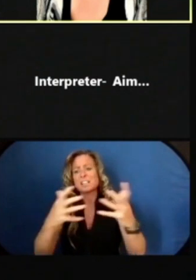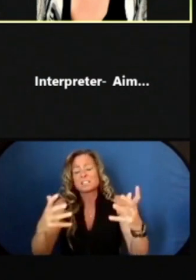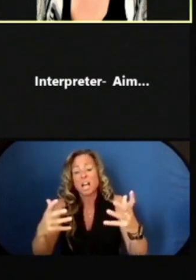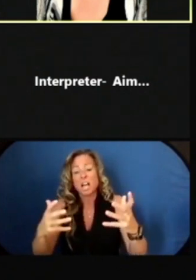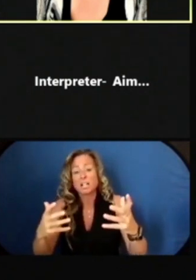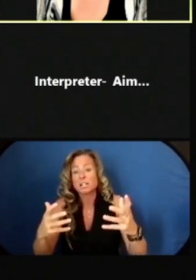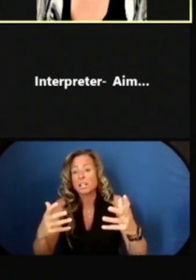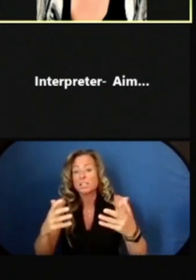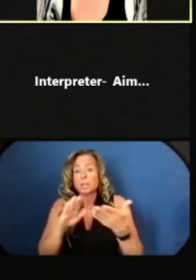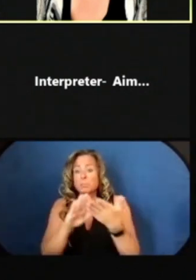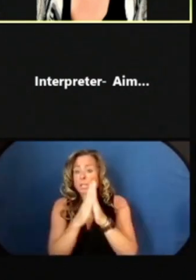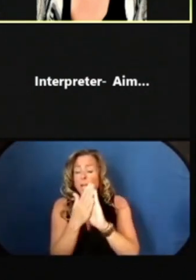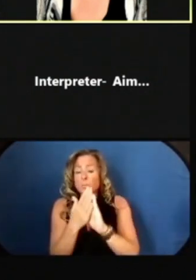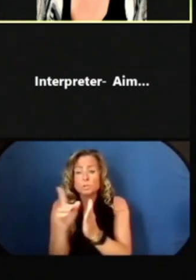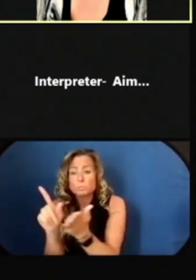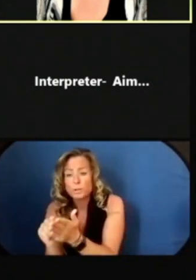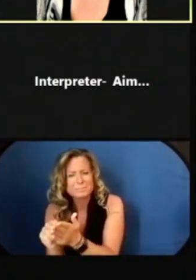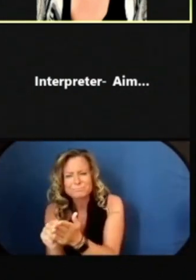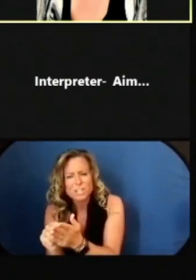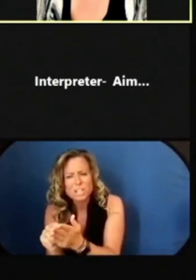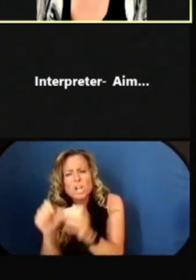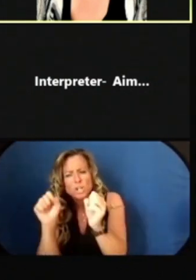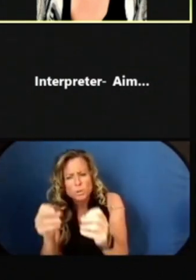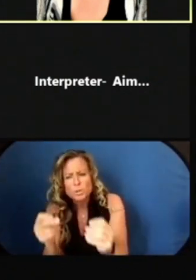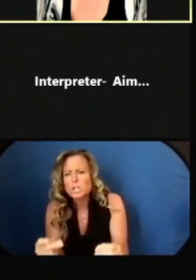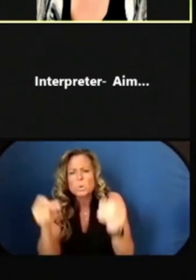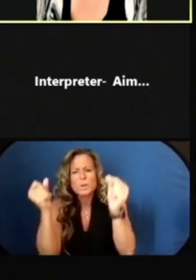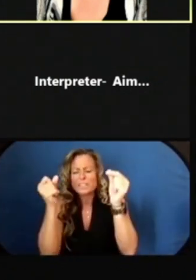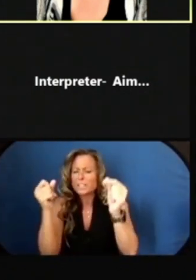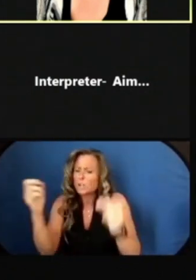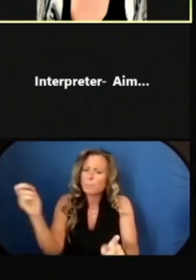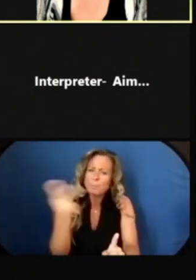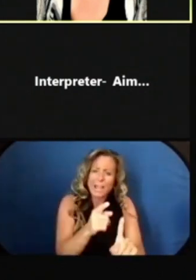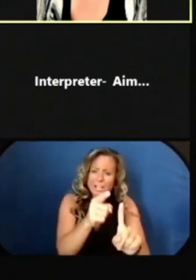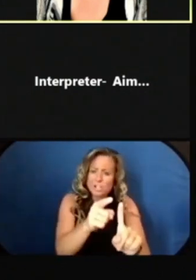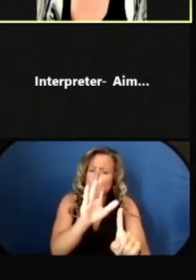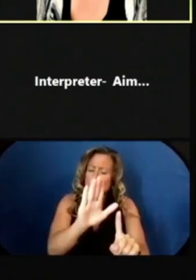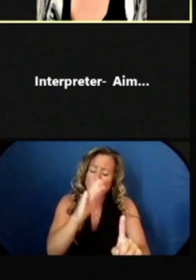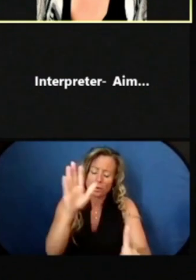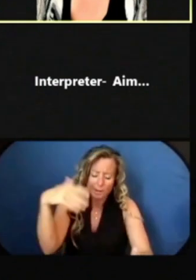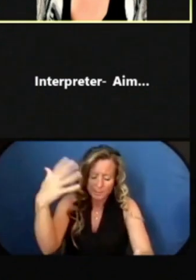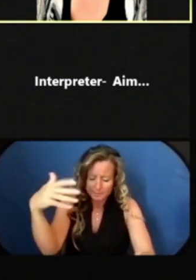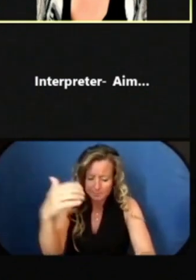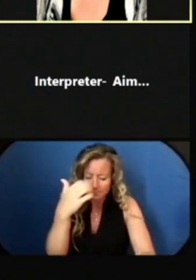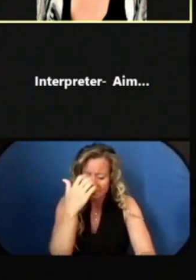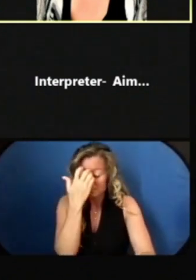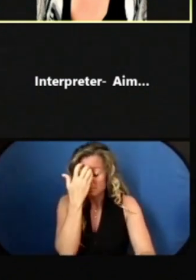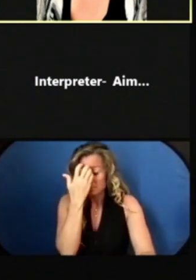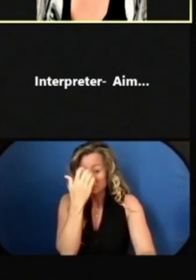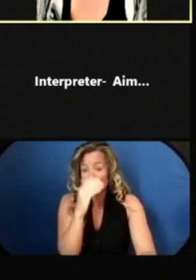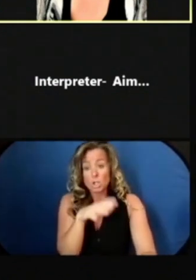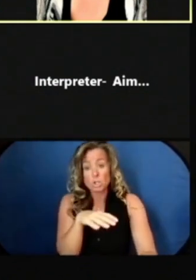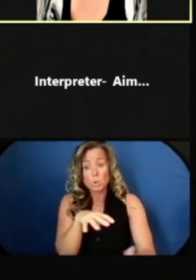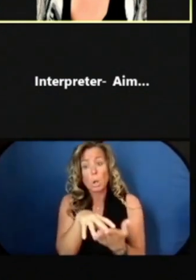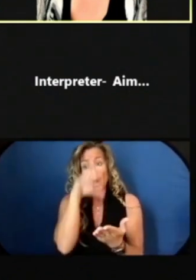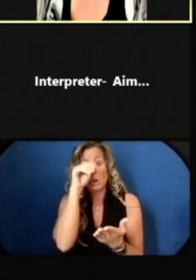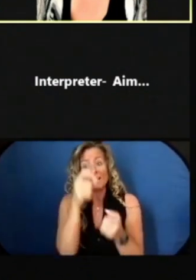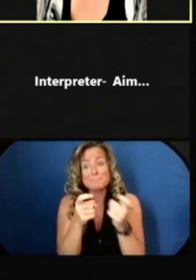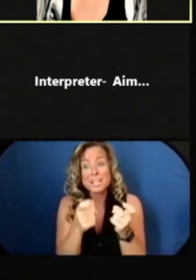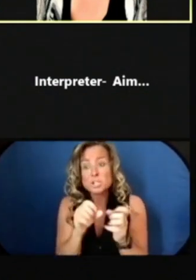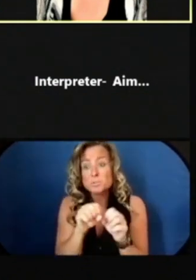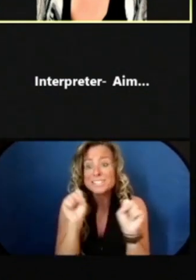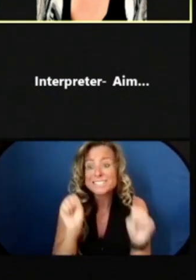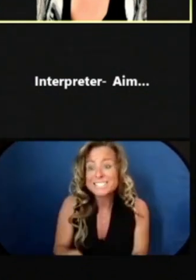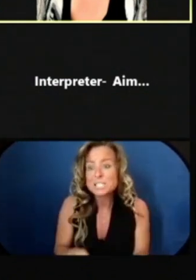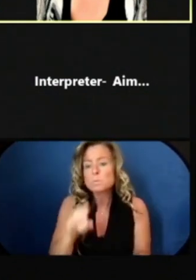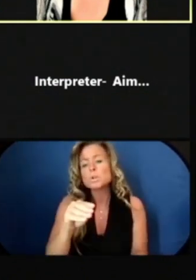goes to print. You can quickly jump into your learning management system or your content